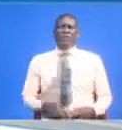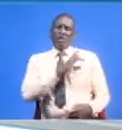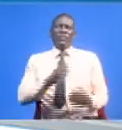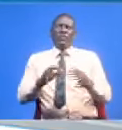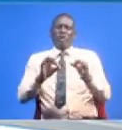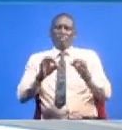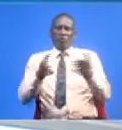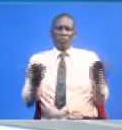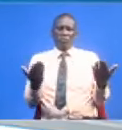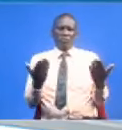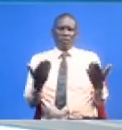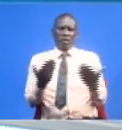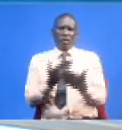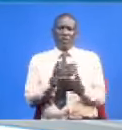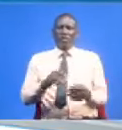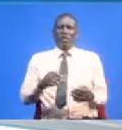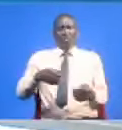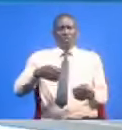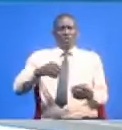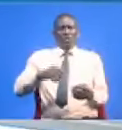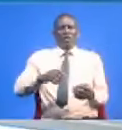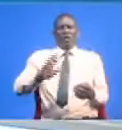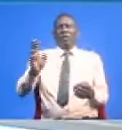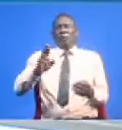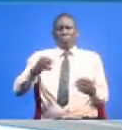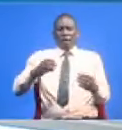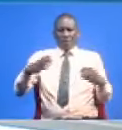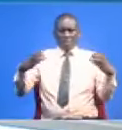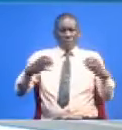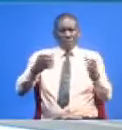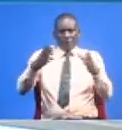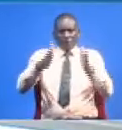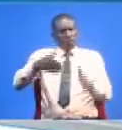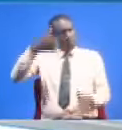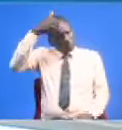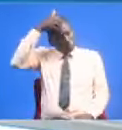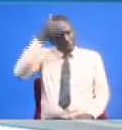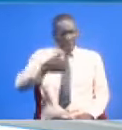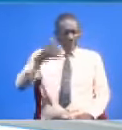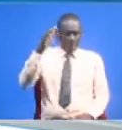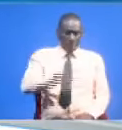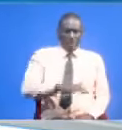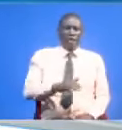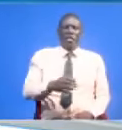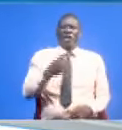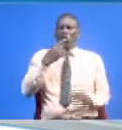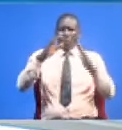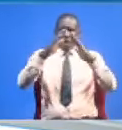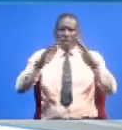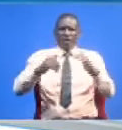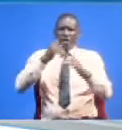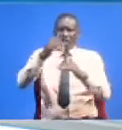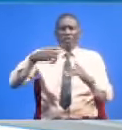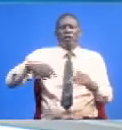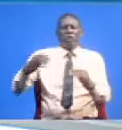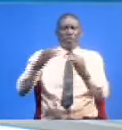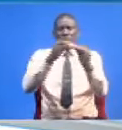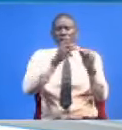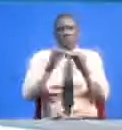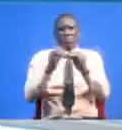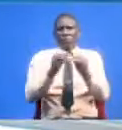Republican Donald J. Trump has made a comeback into the White House after flooring Democratic candidate